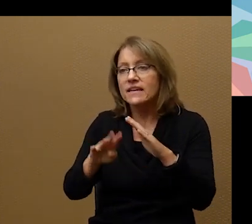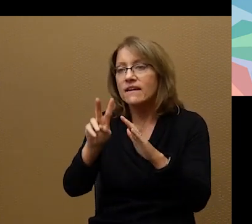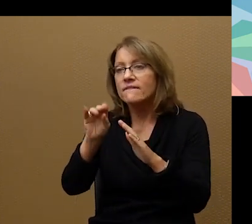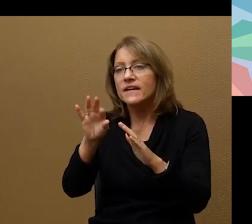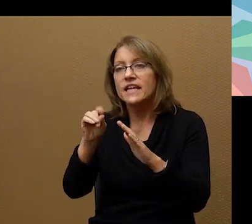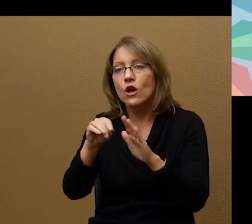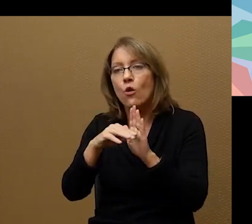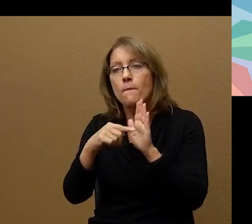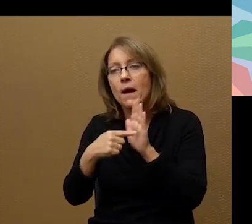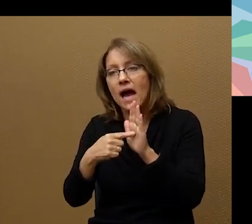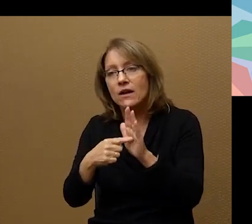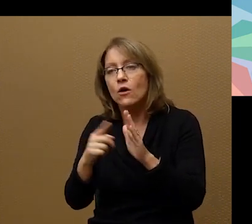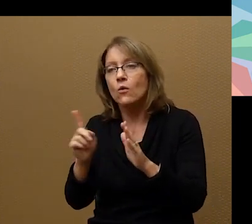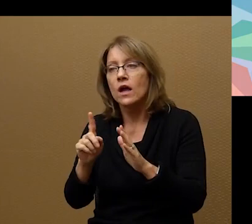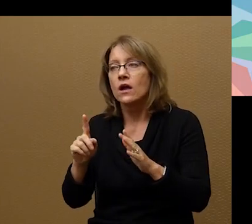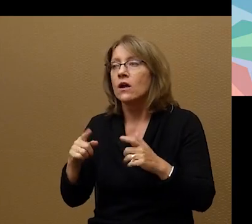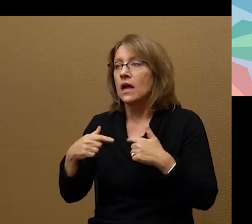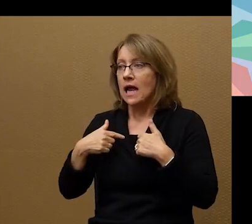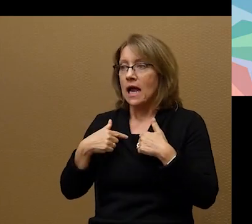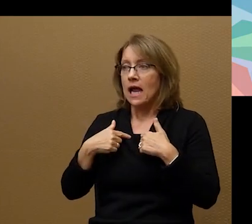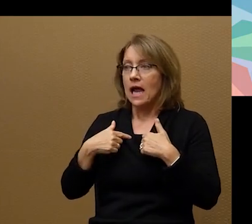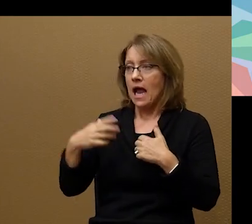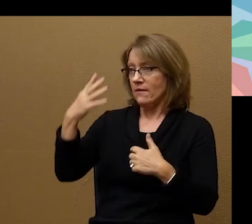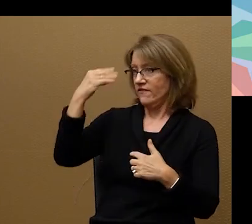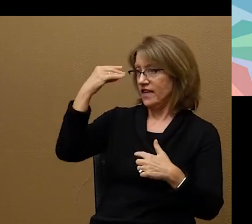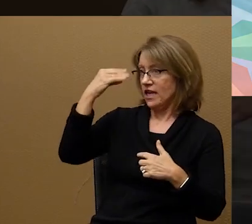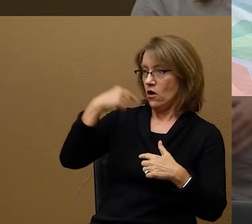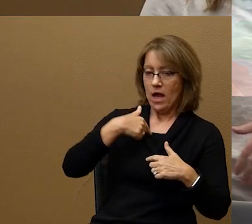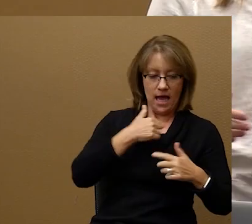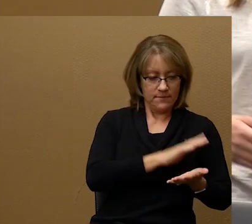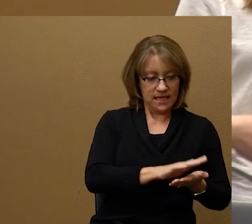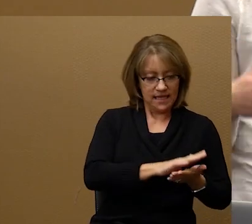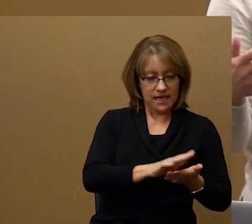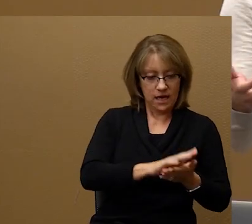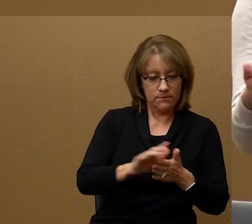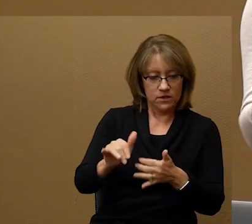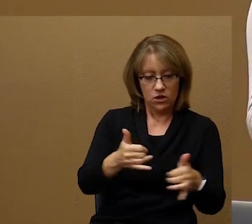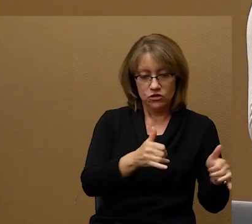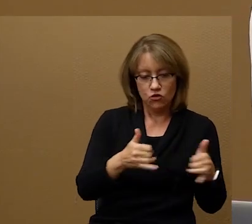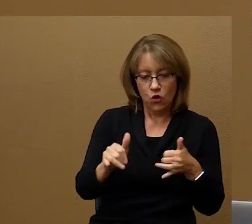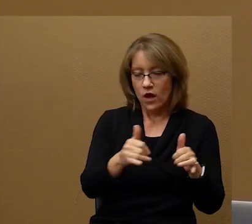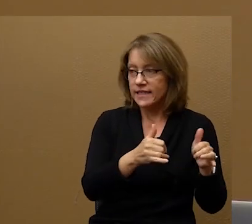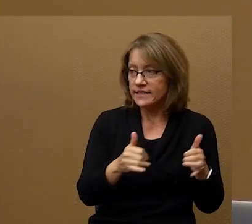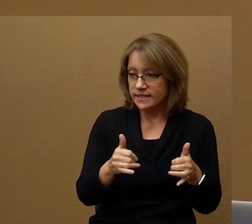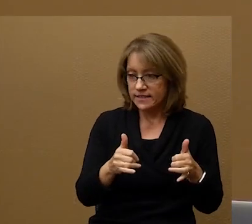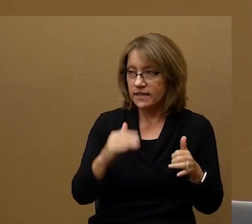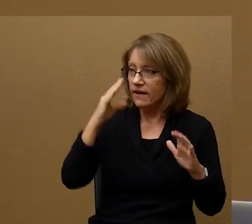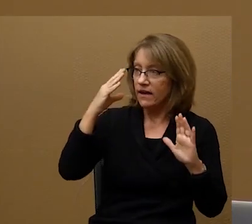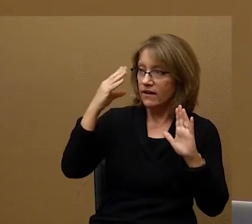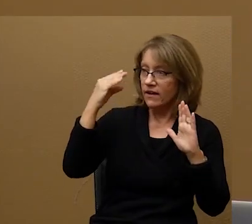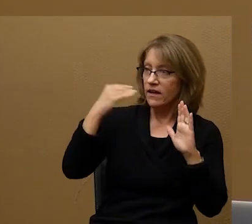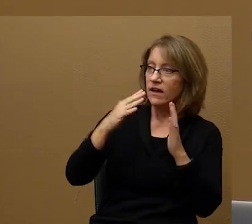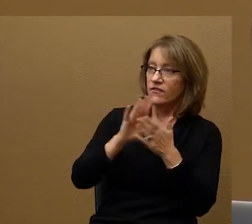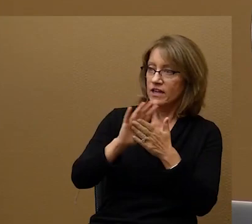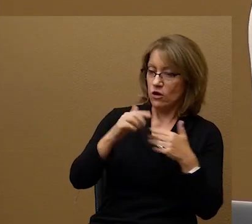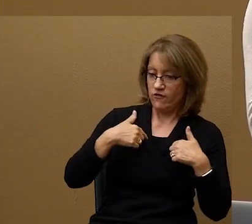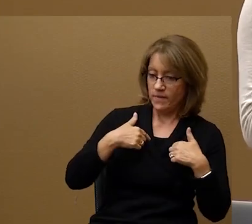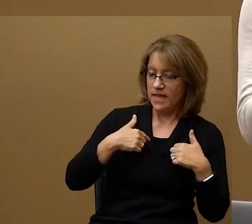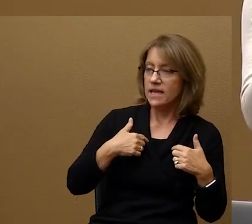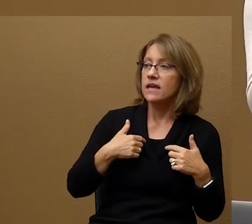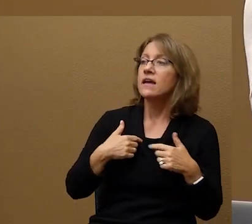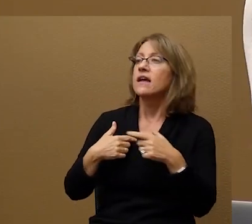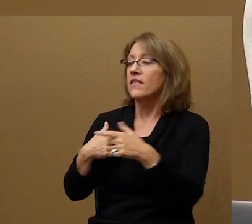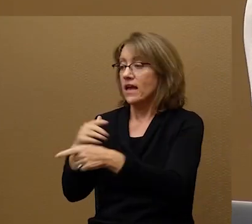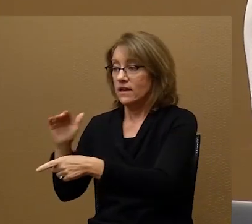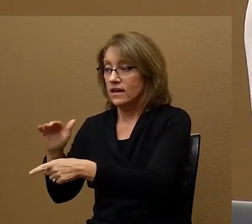you, where I am cleaning up all the toys, and then the child, when we prompt them, all right, we have 2 minutes left, then we're going to